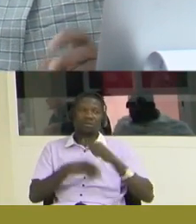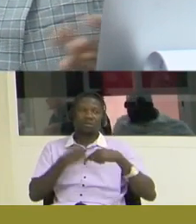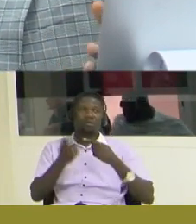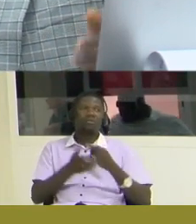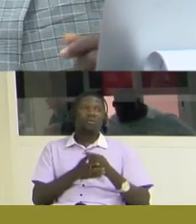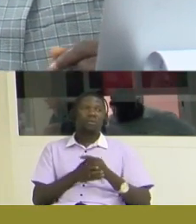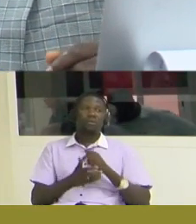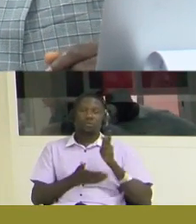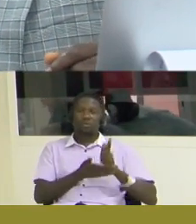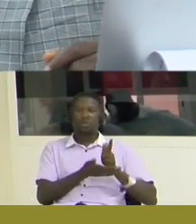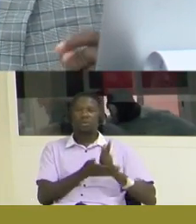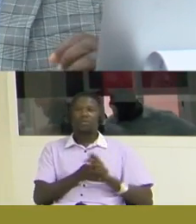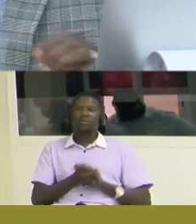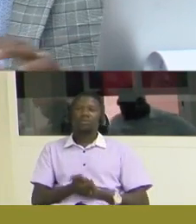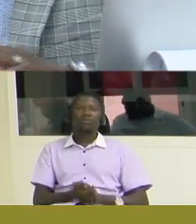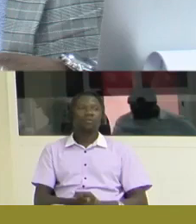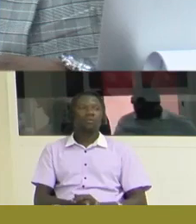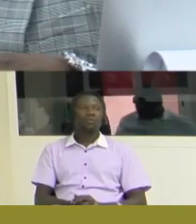witness